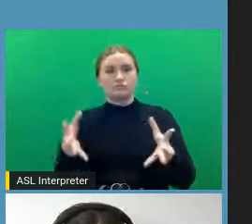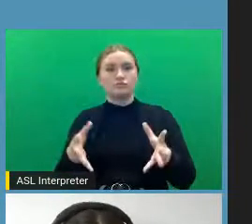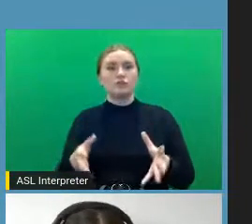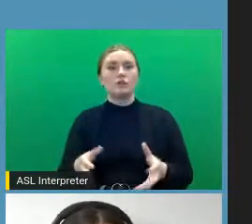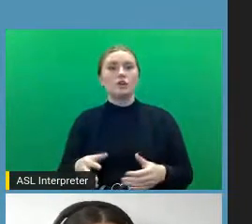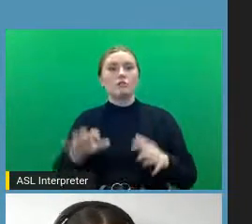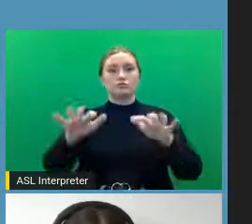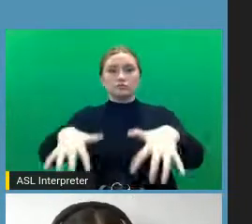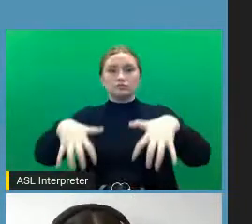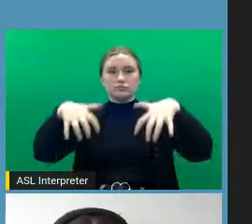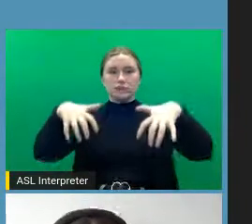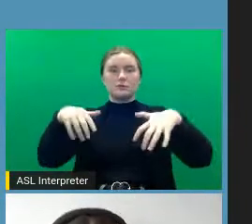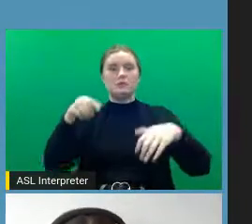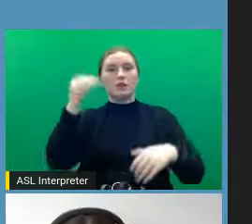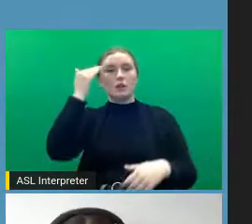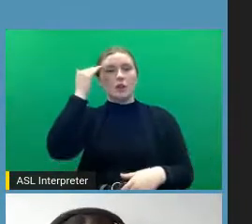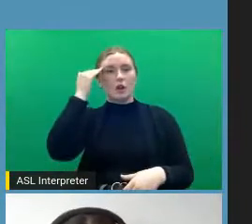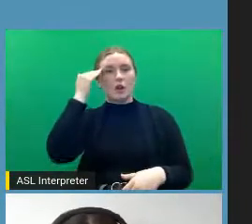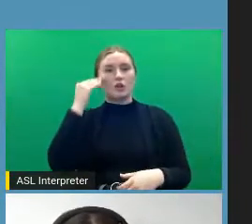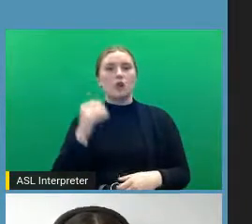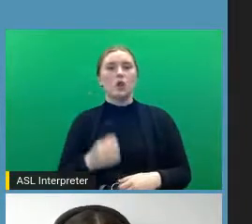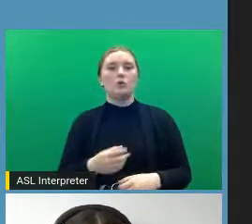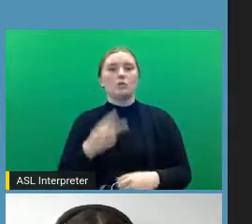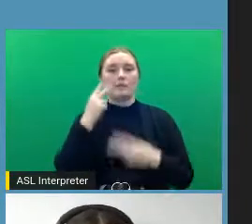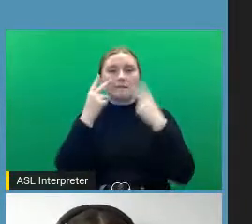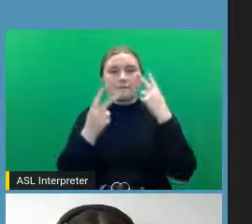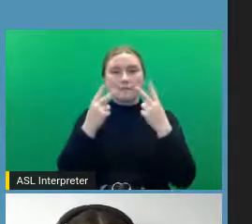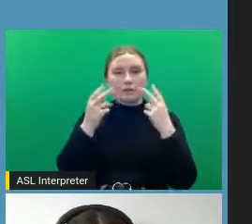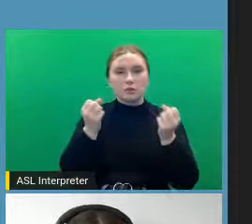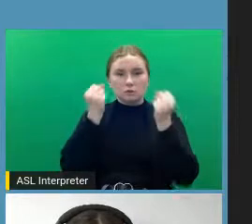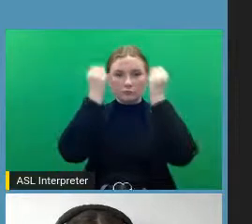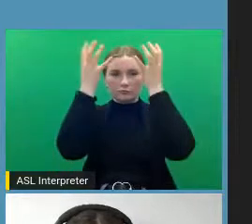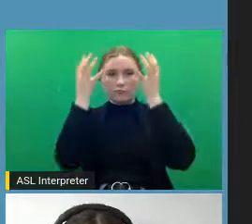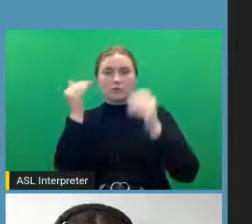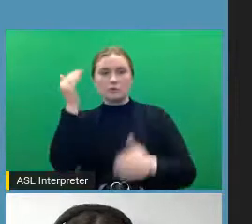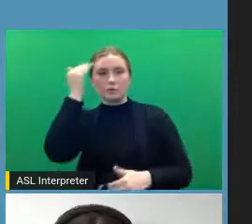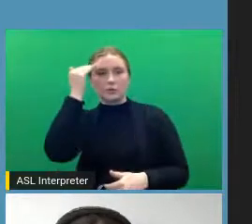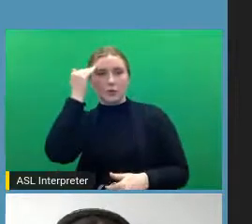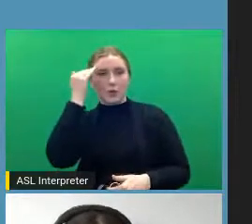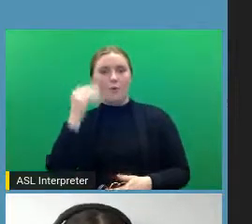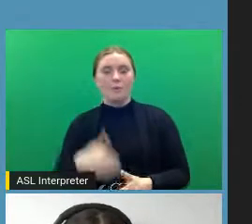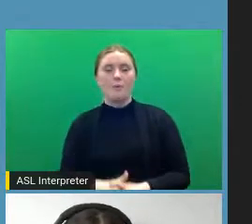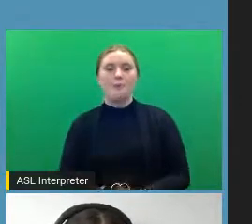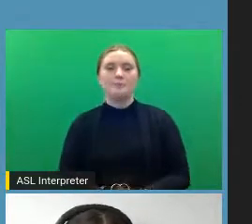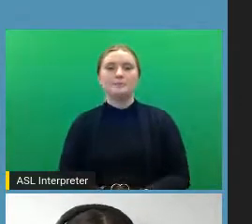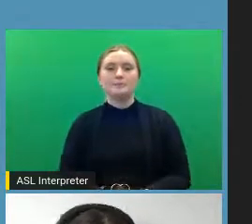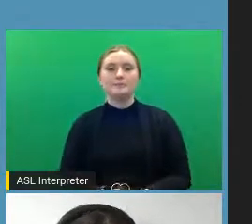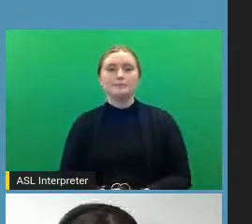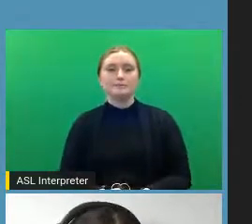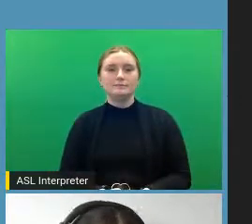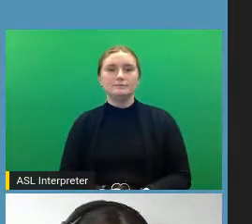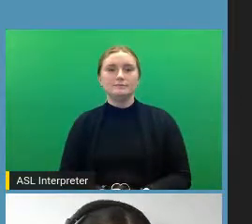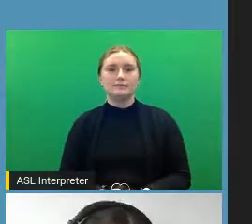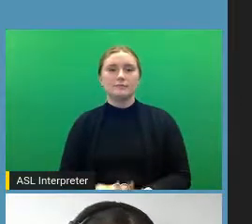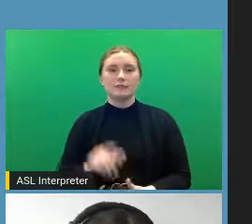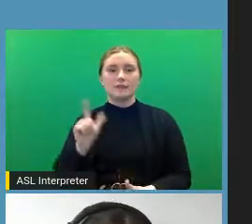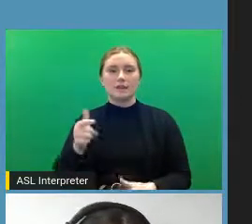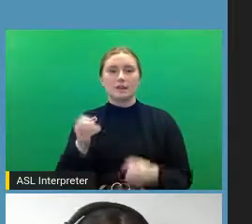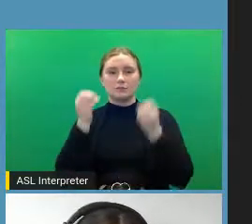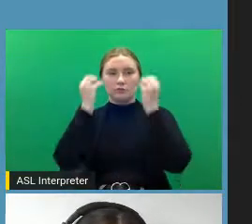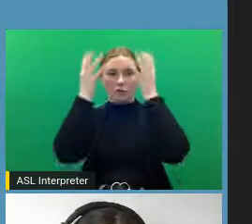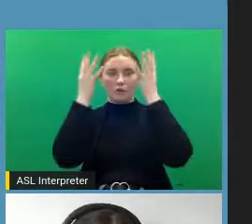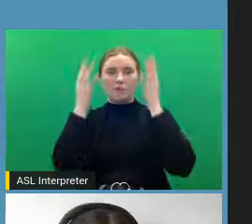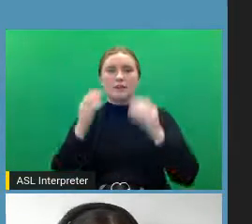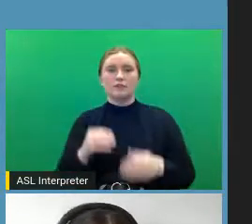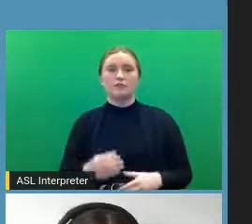is the visual information contained in this video so that there are some information that can be taken going